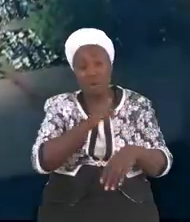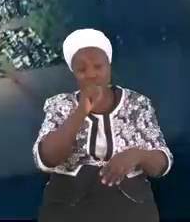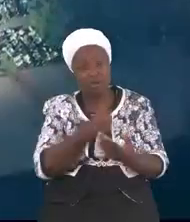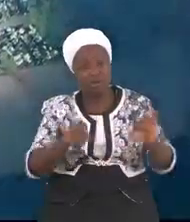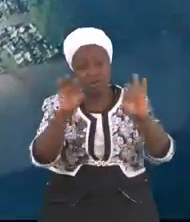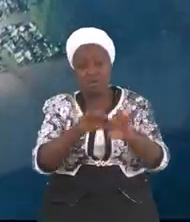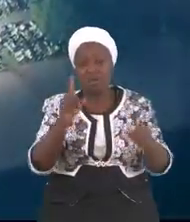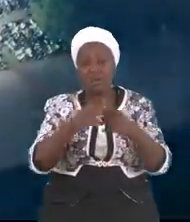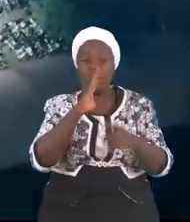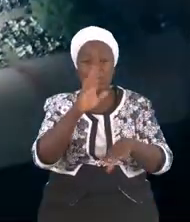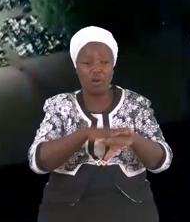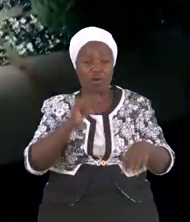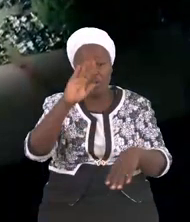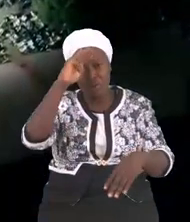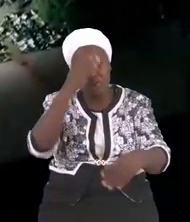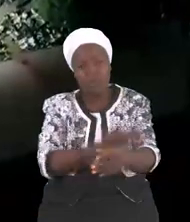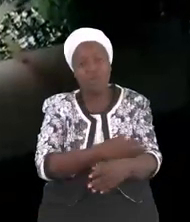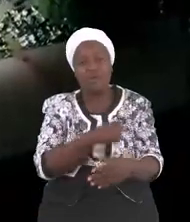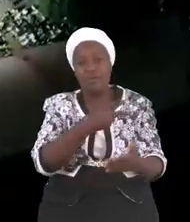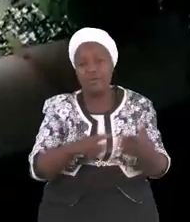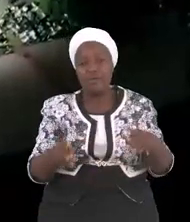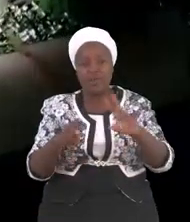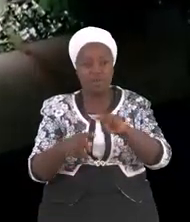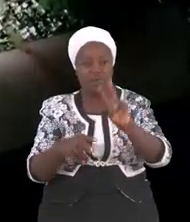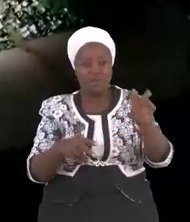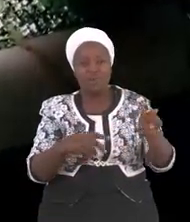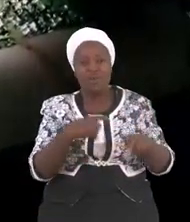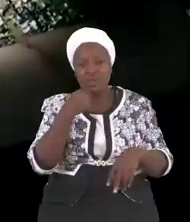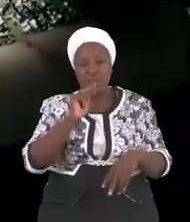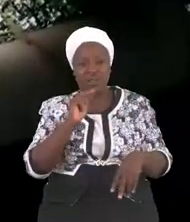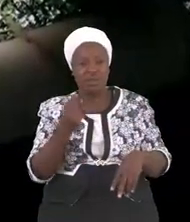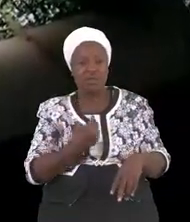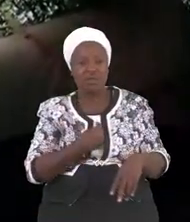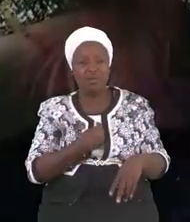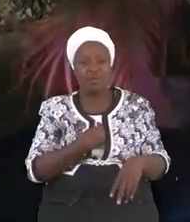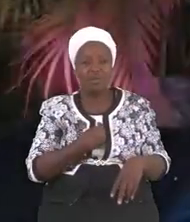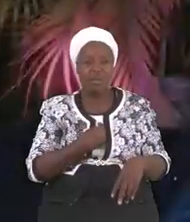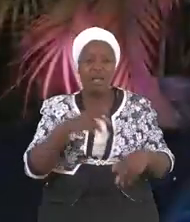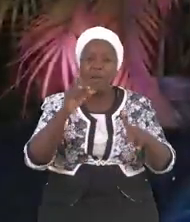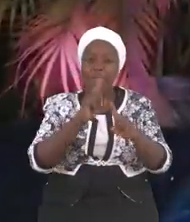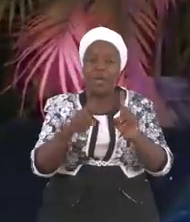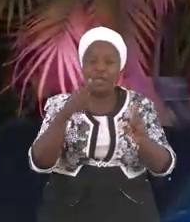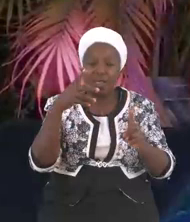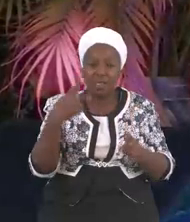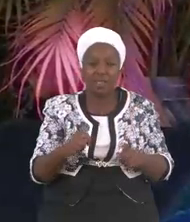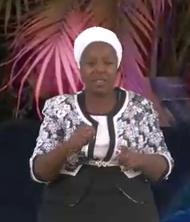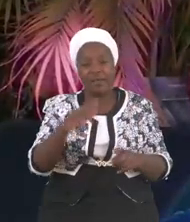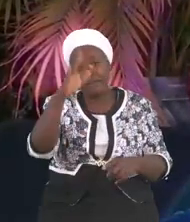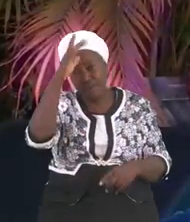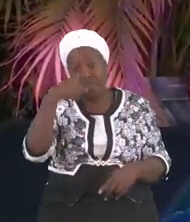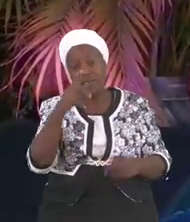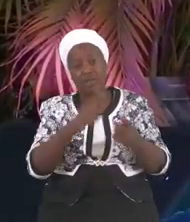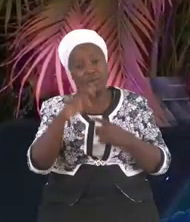called thy son. Verse 22 tells us, but the father said unto his servants,